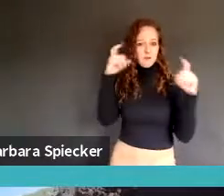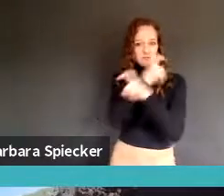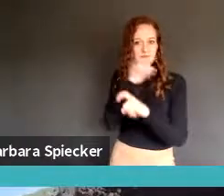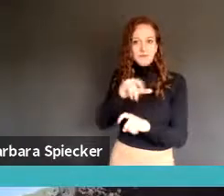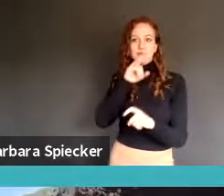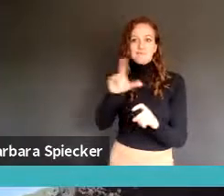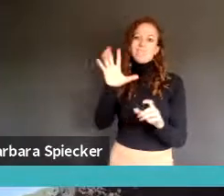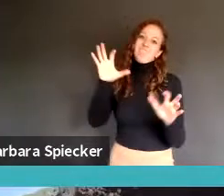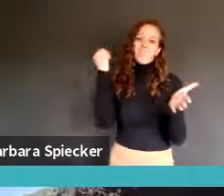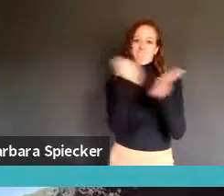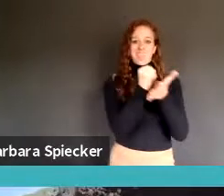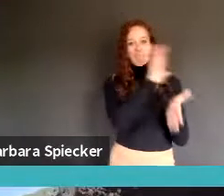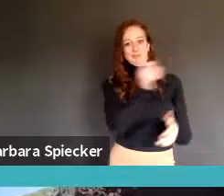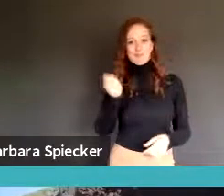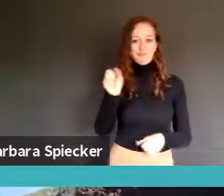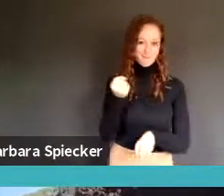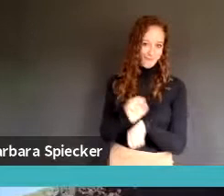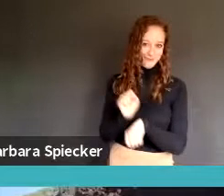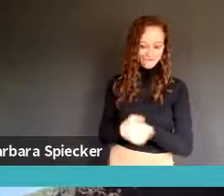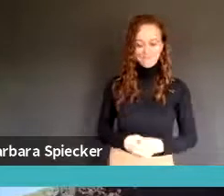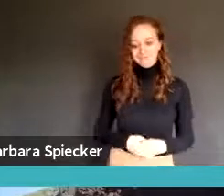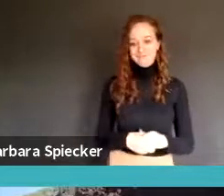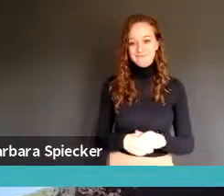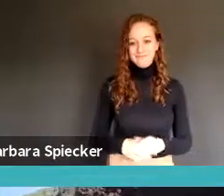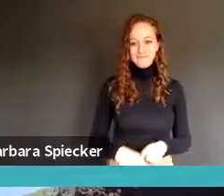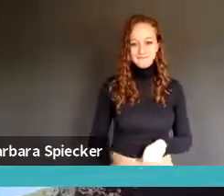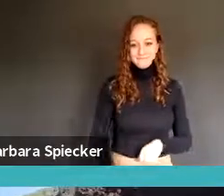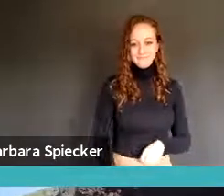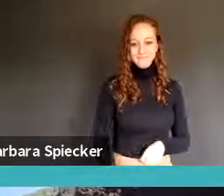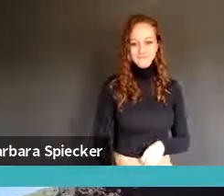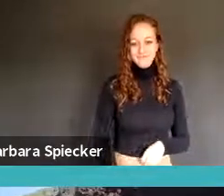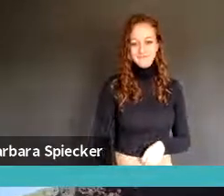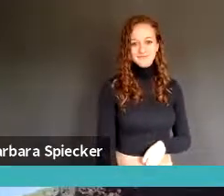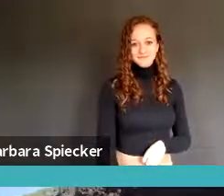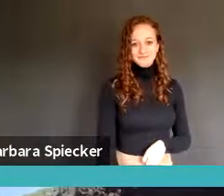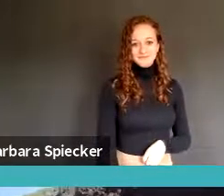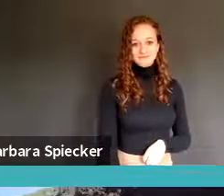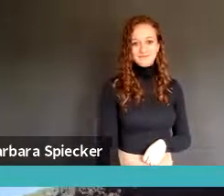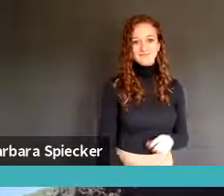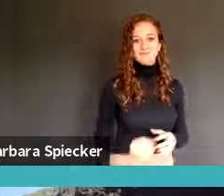nature, to really appreciate that. And that complexity truly is the staple of Bruce's work.